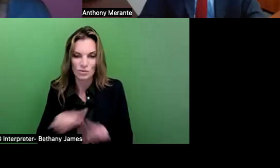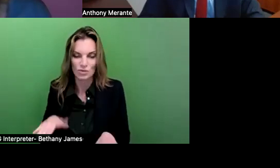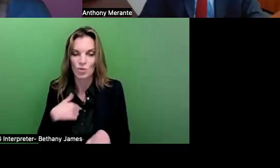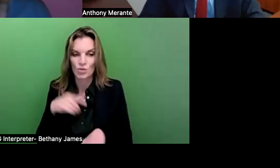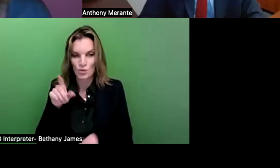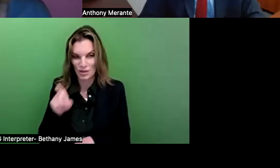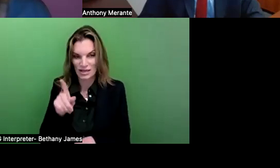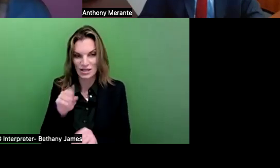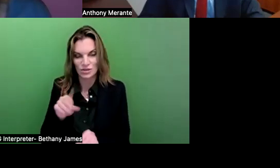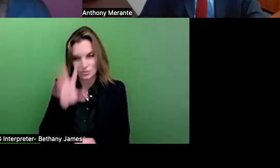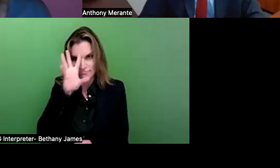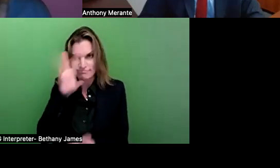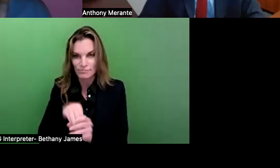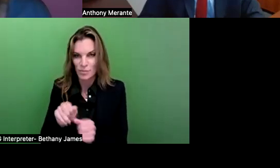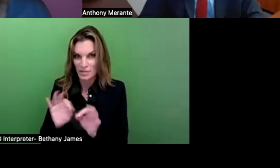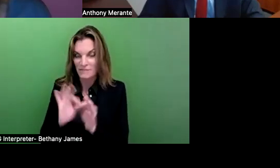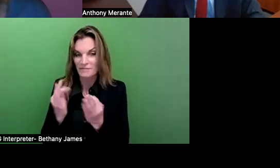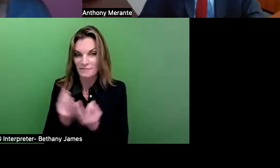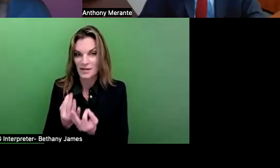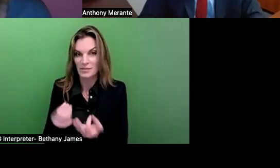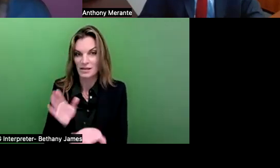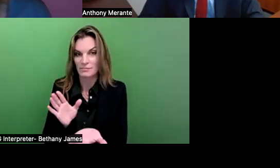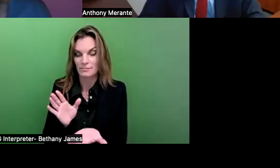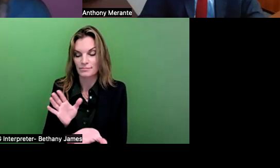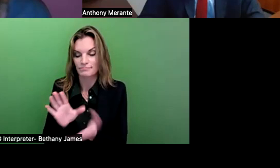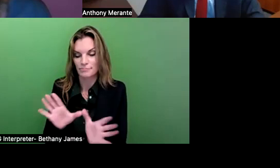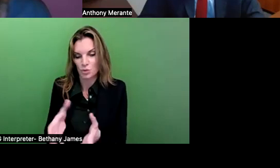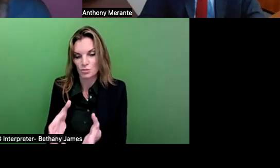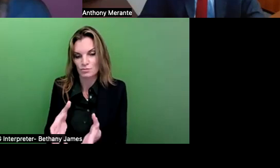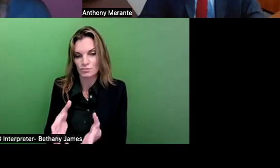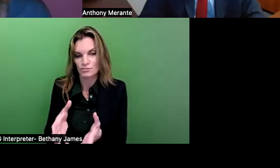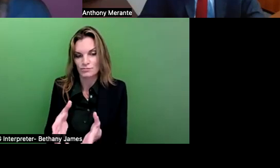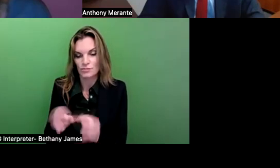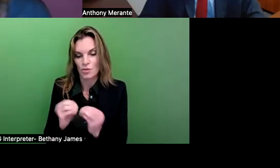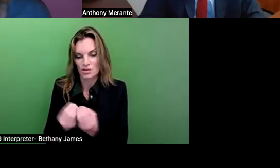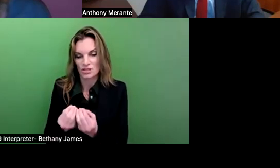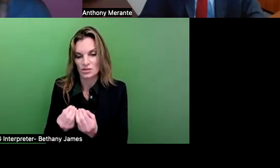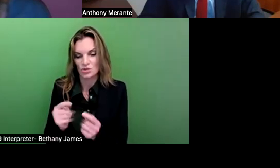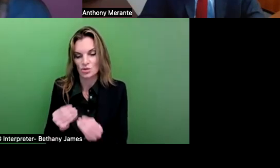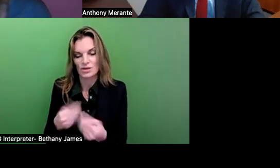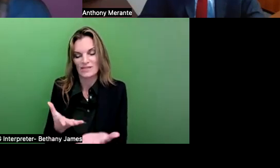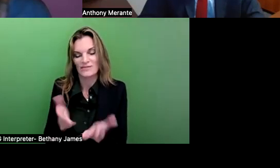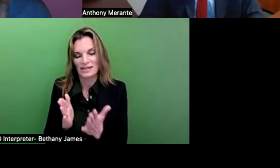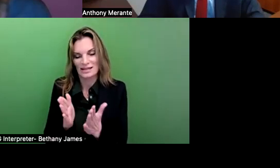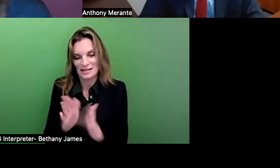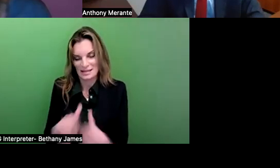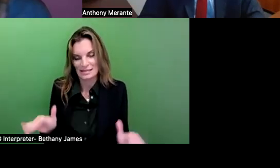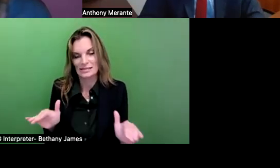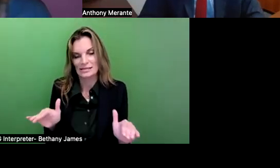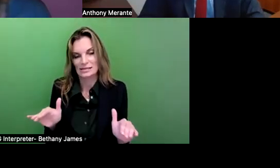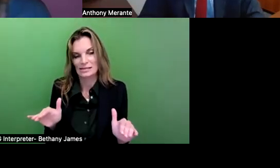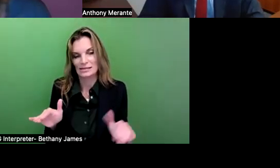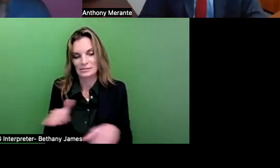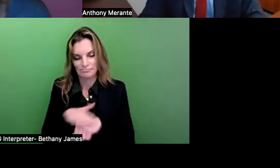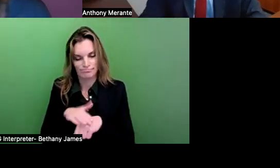into families and the groups, and organizations to give kids a good organization, a good base